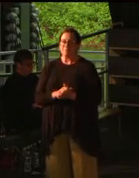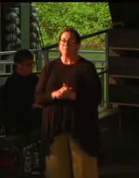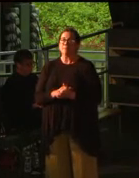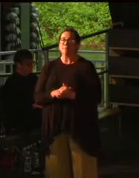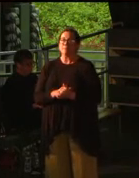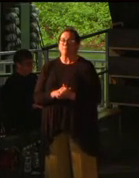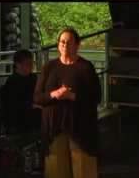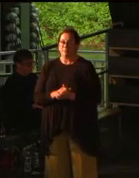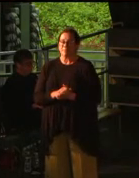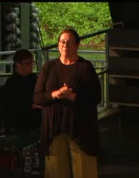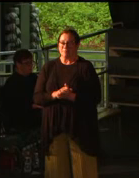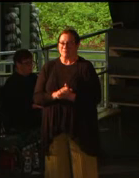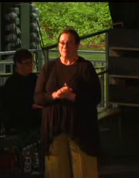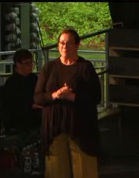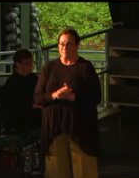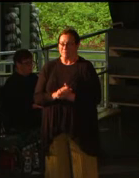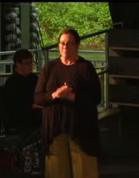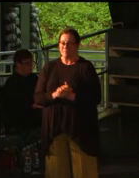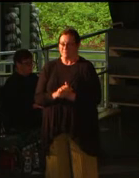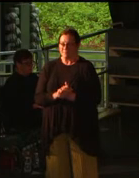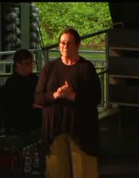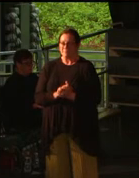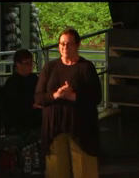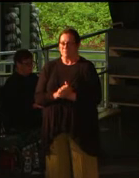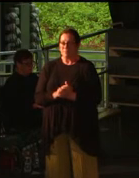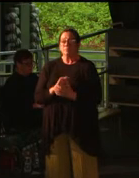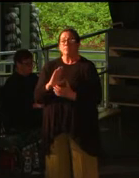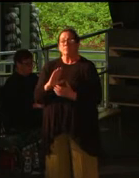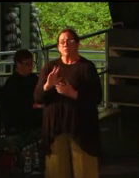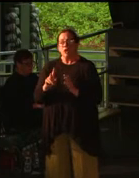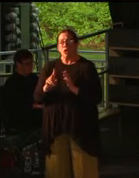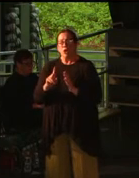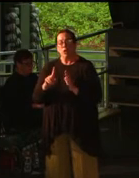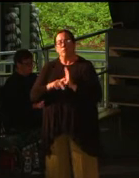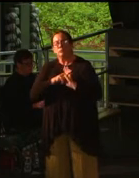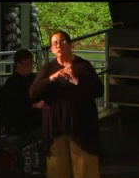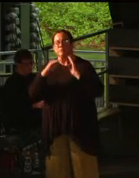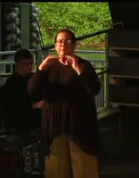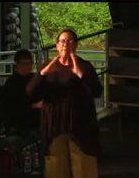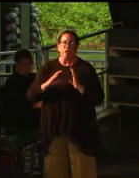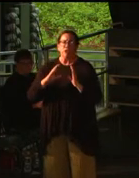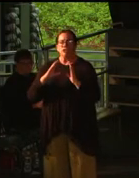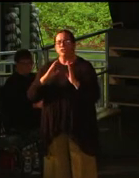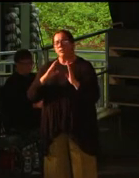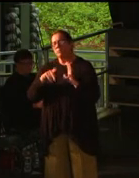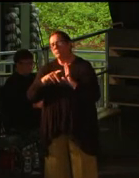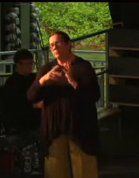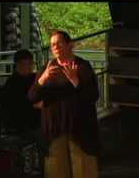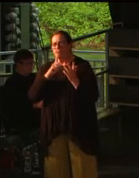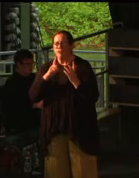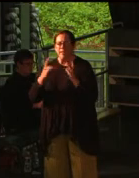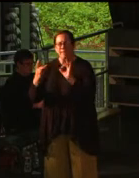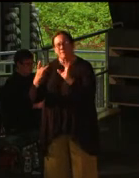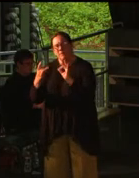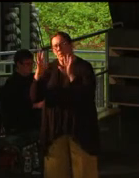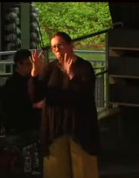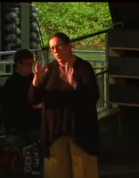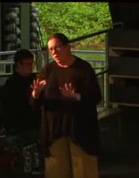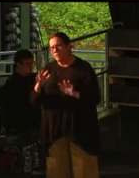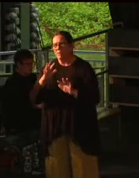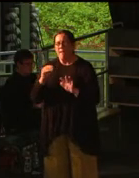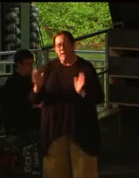I truly appreciated your approach to teaching, how you provided such personalized feedback and made the content so